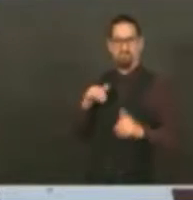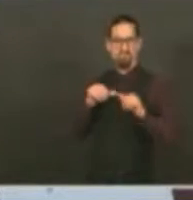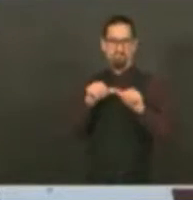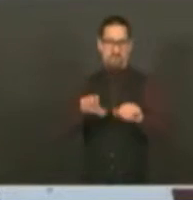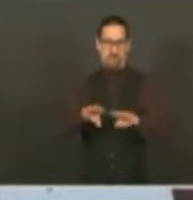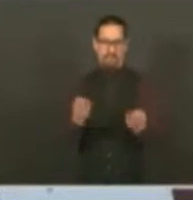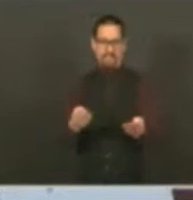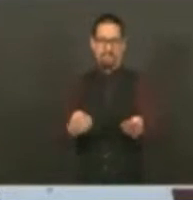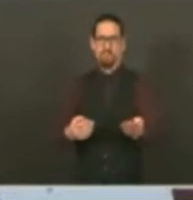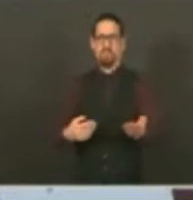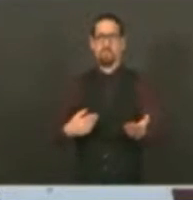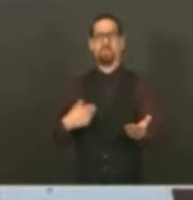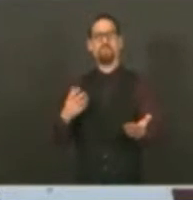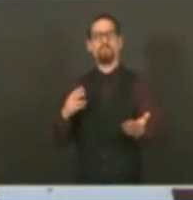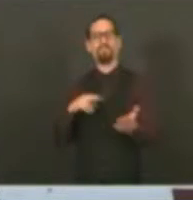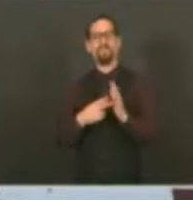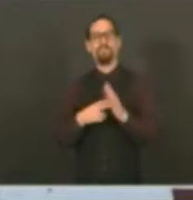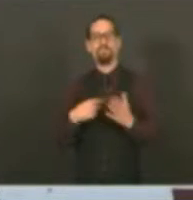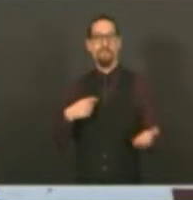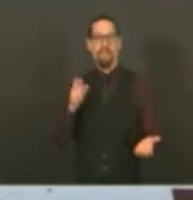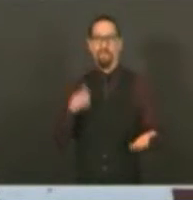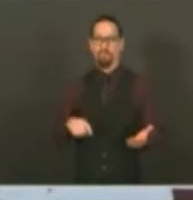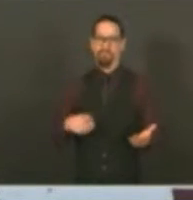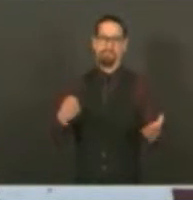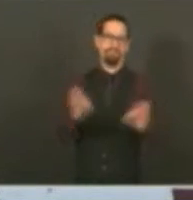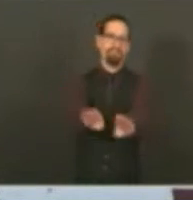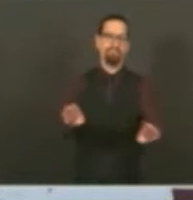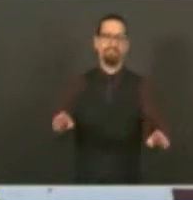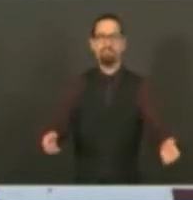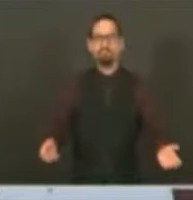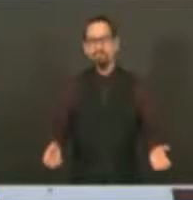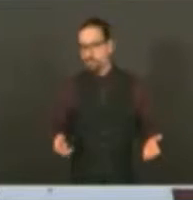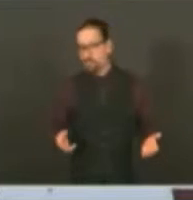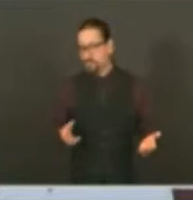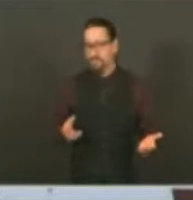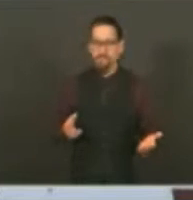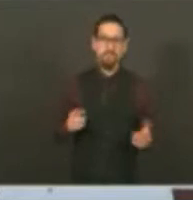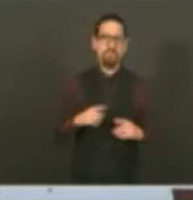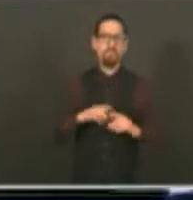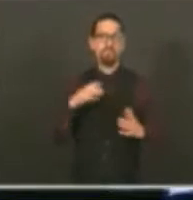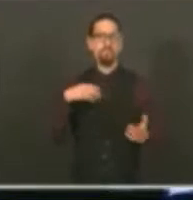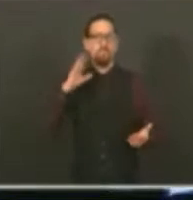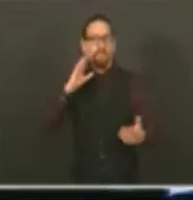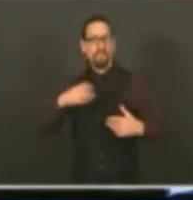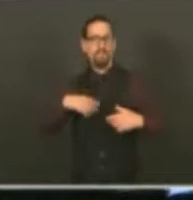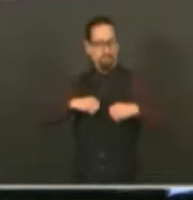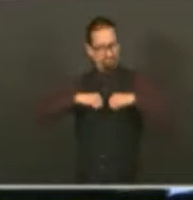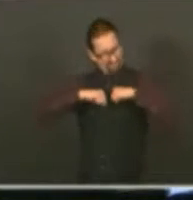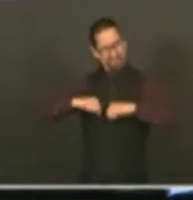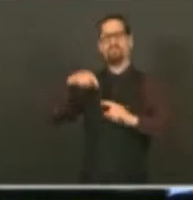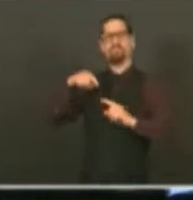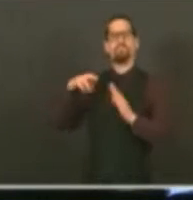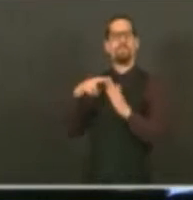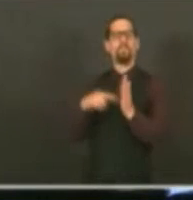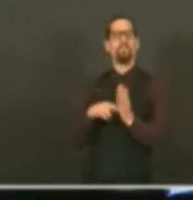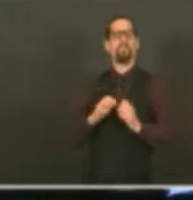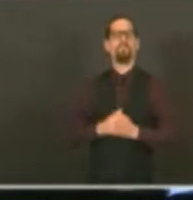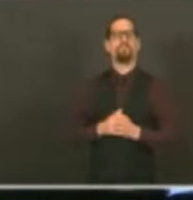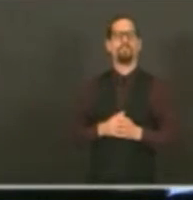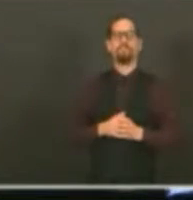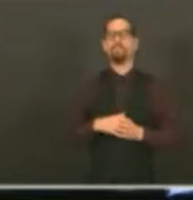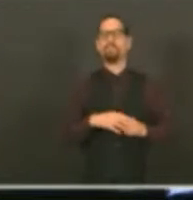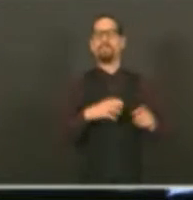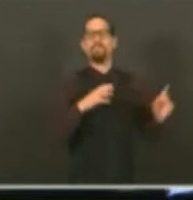require them to do that. You know, we've had some lawsuits, and we'll continue to defend the rules. Dr. Alexander Scott, good